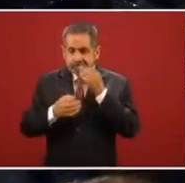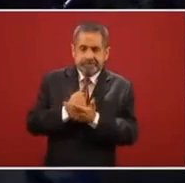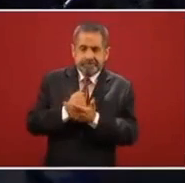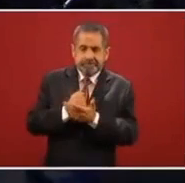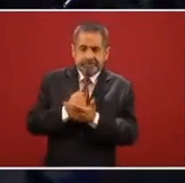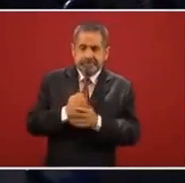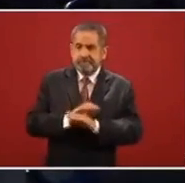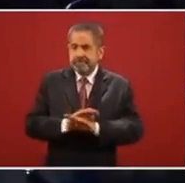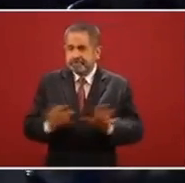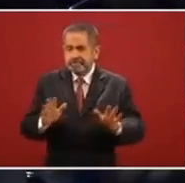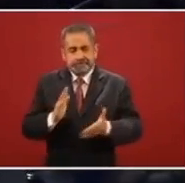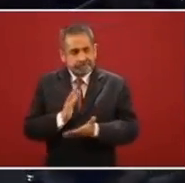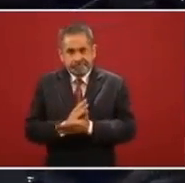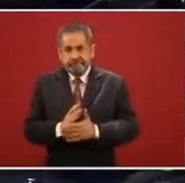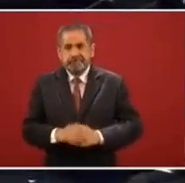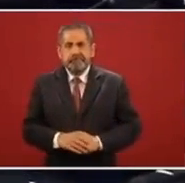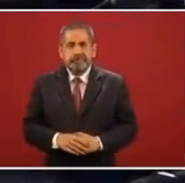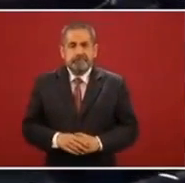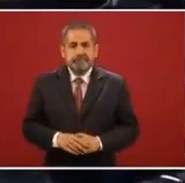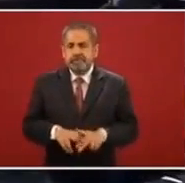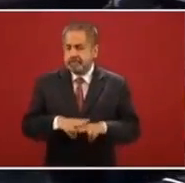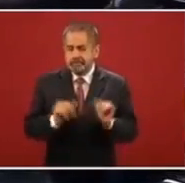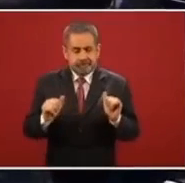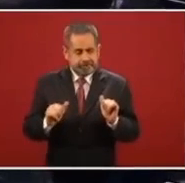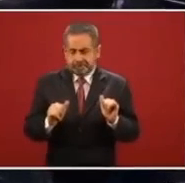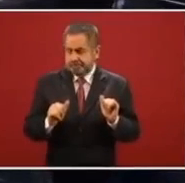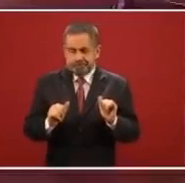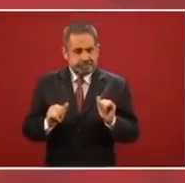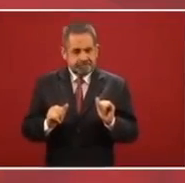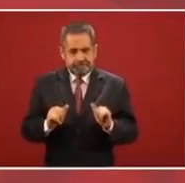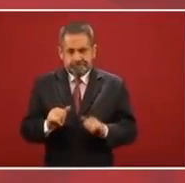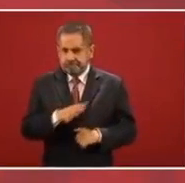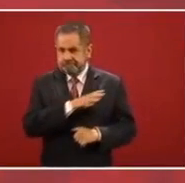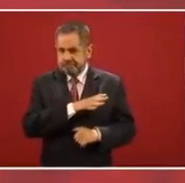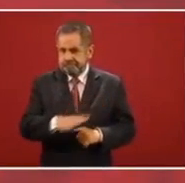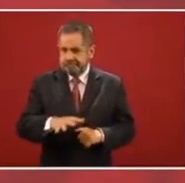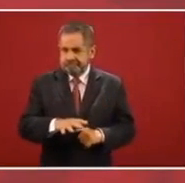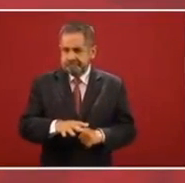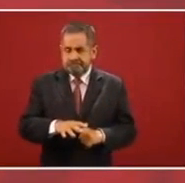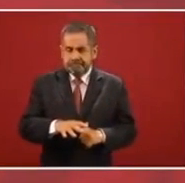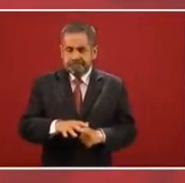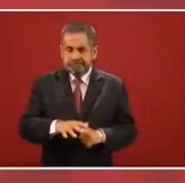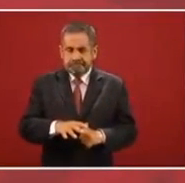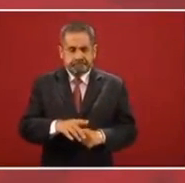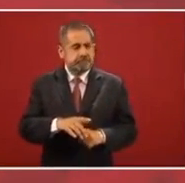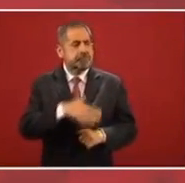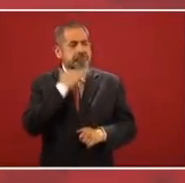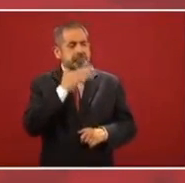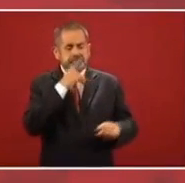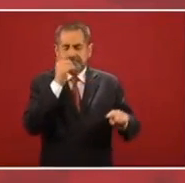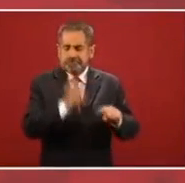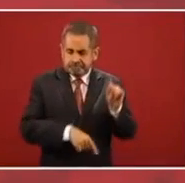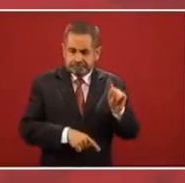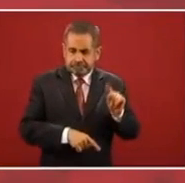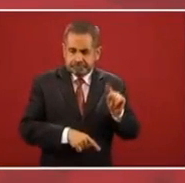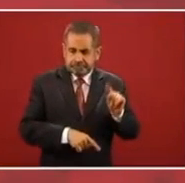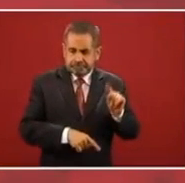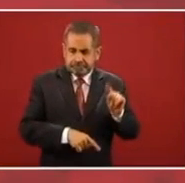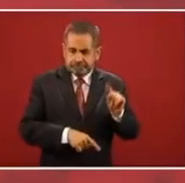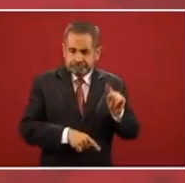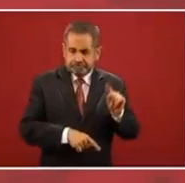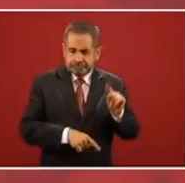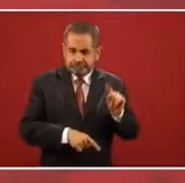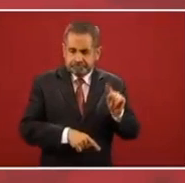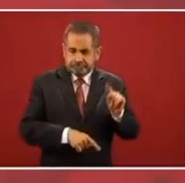us, ni un paso atrás. we will not take a en el single combate a la step corrupción. backwards in the